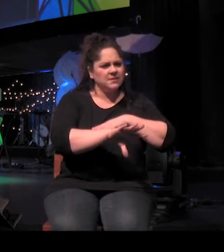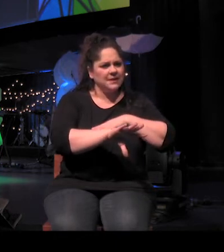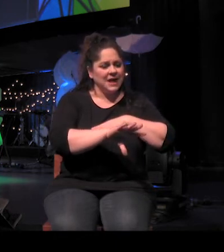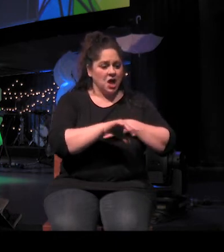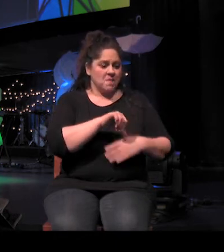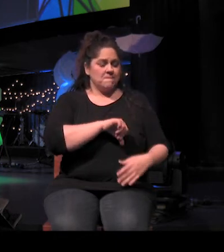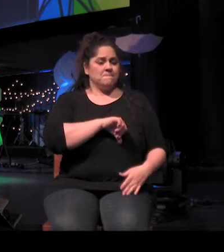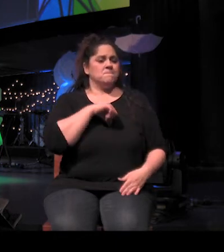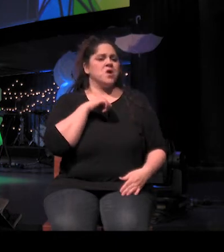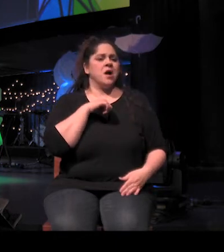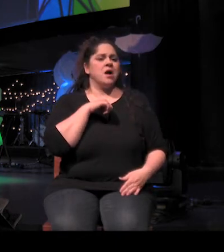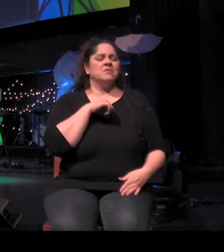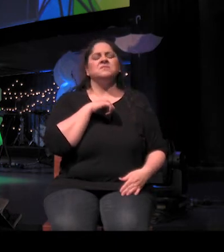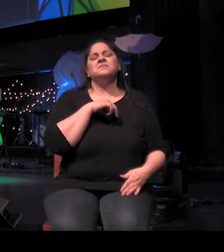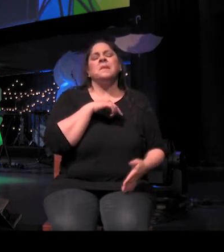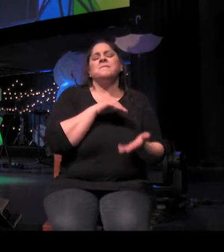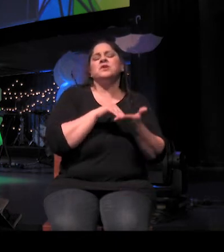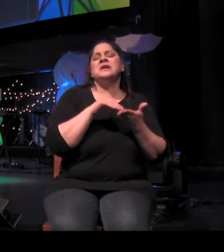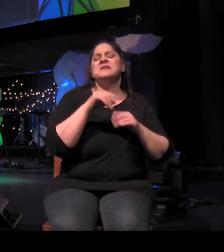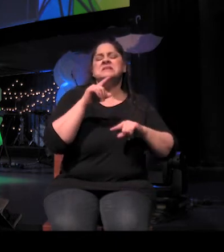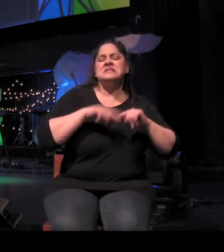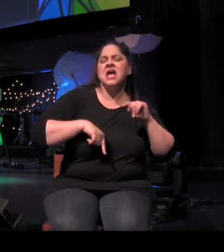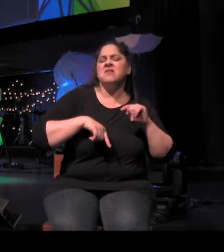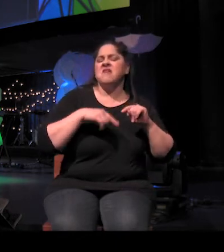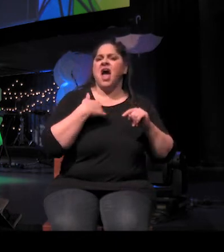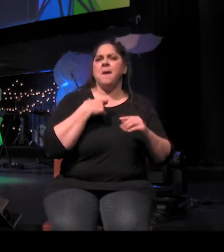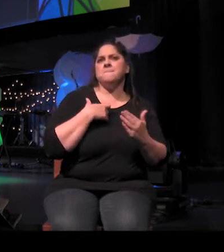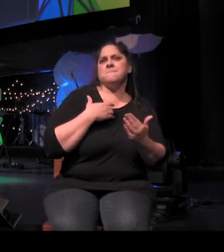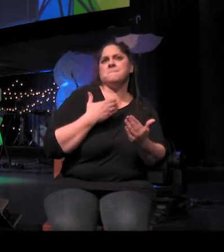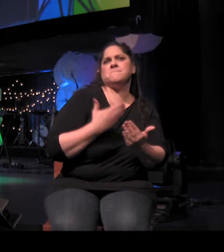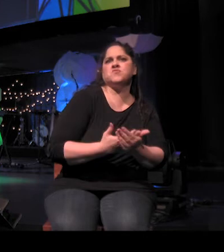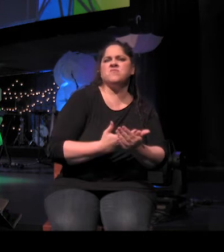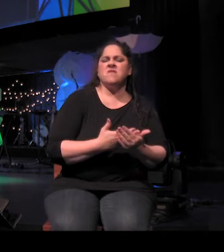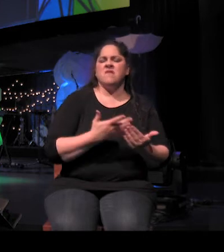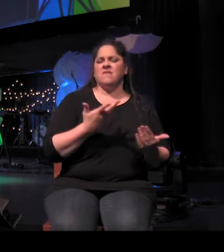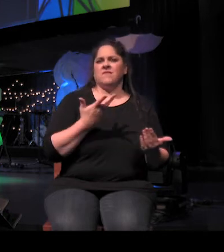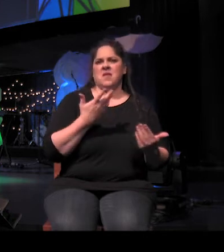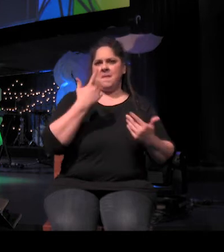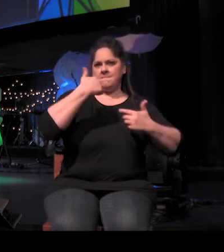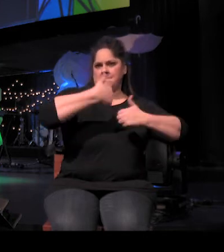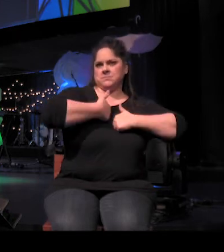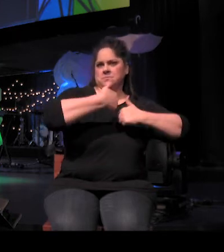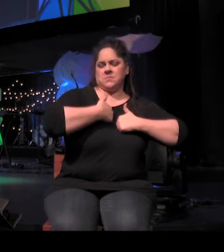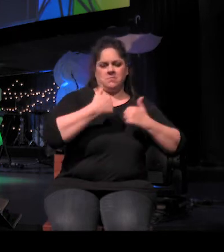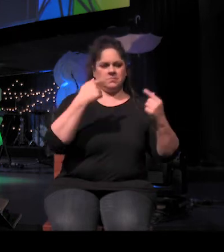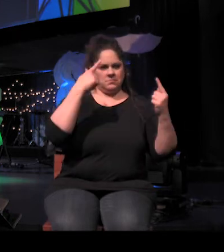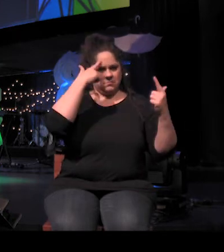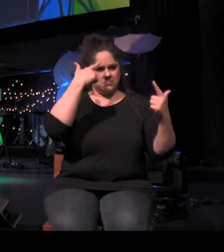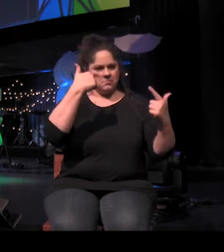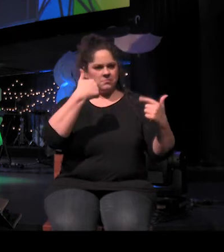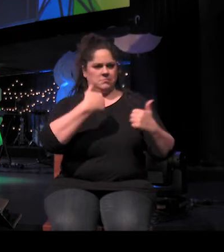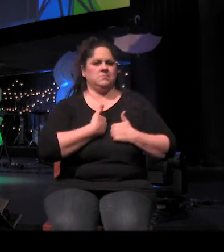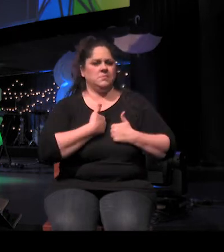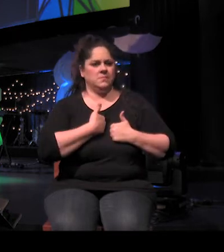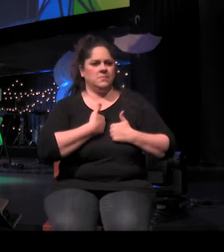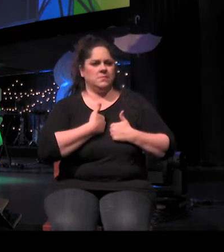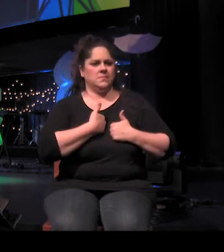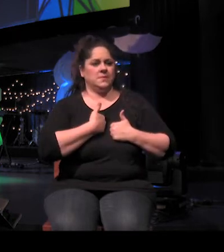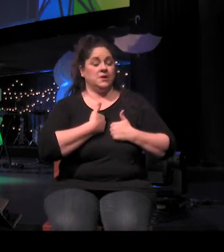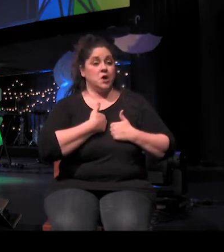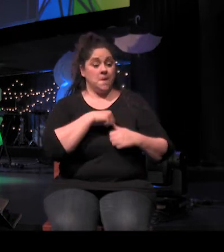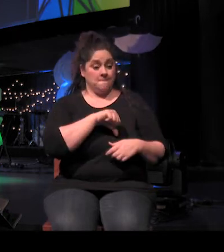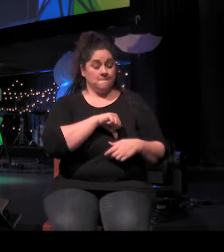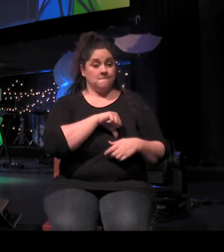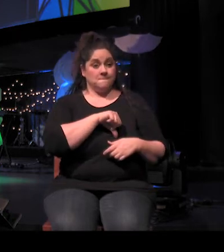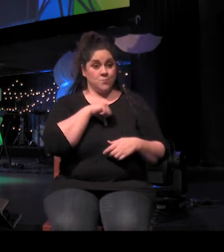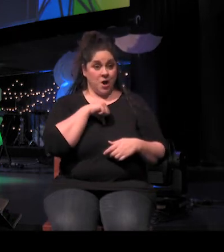that we need to do something to prove something or find some kind of validation in and of ourselves. And pride,